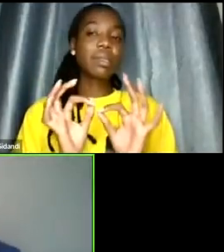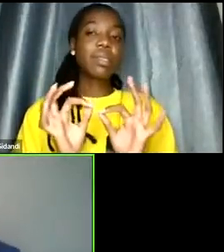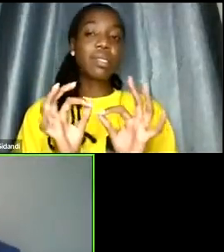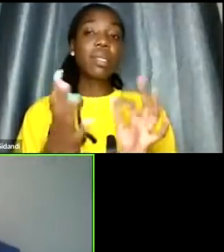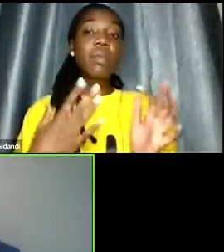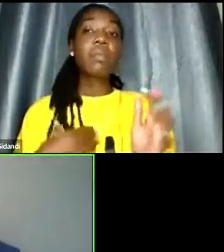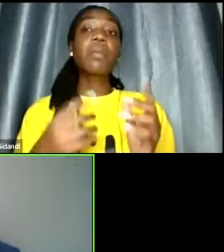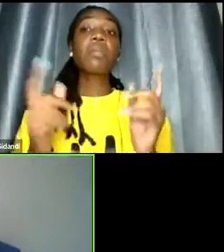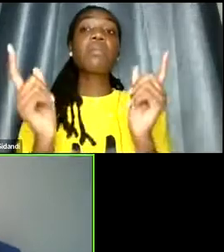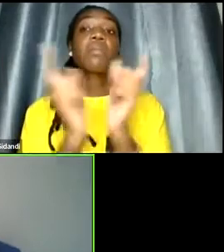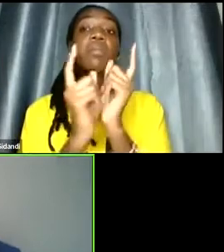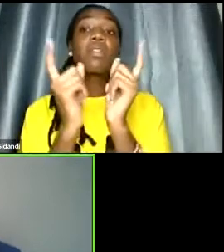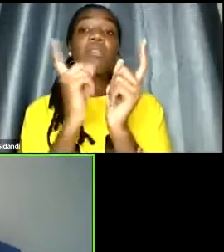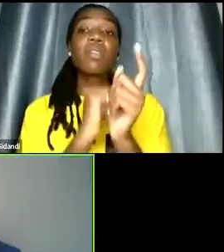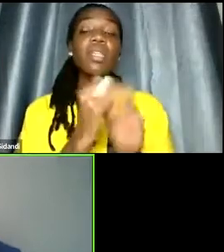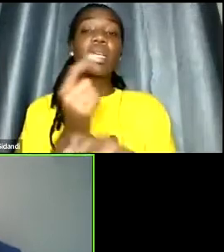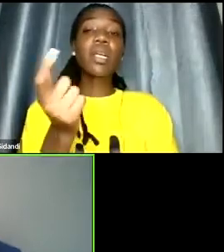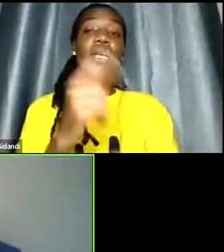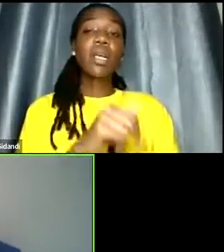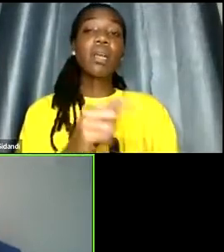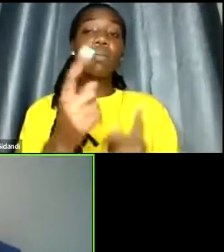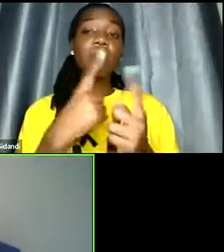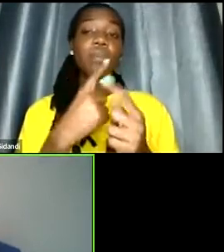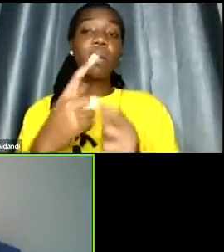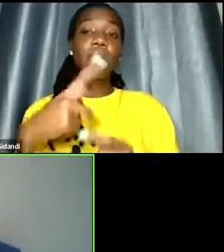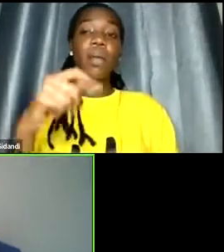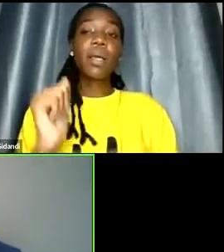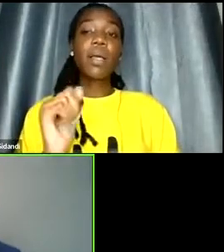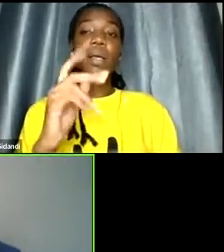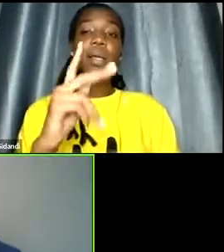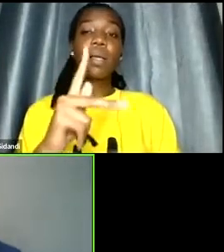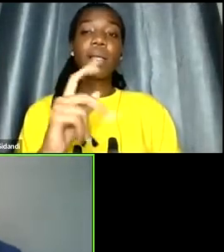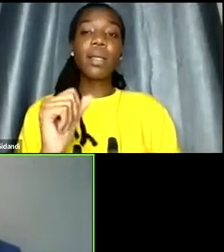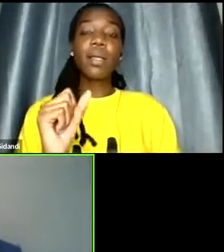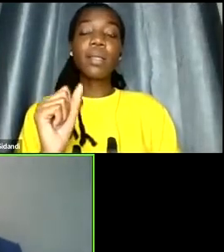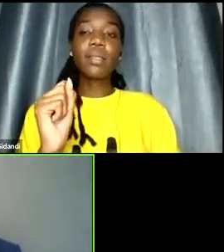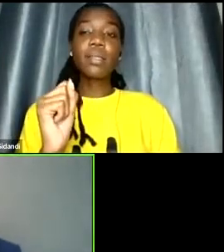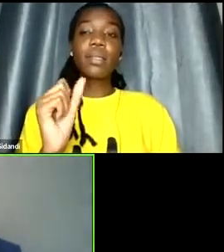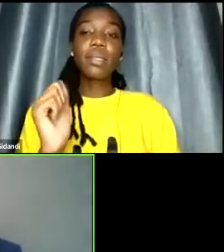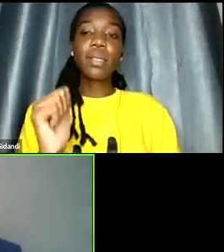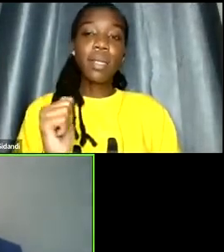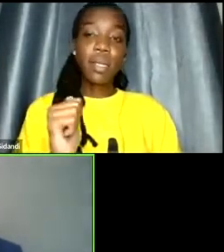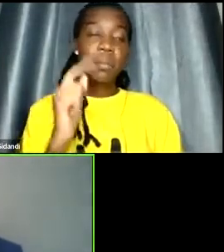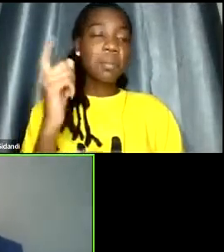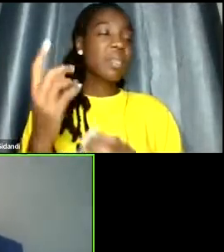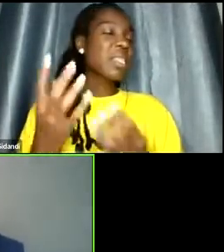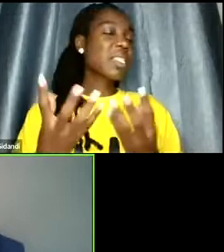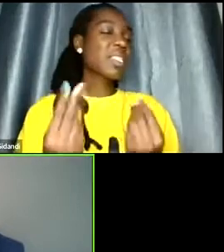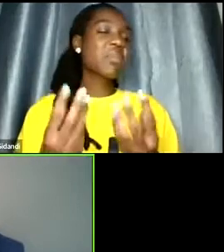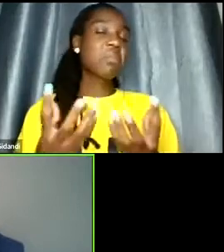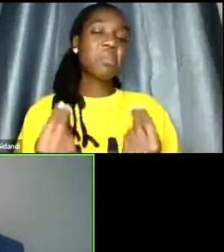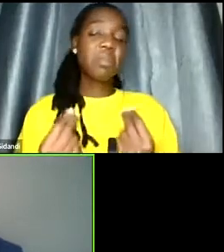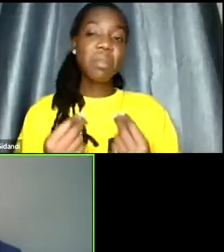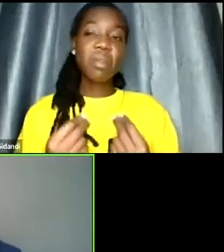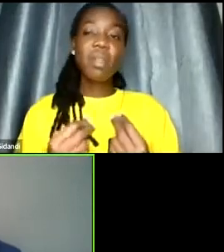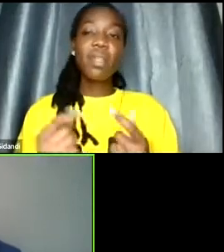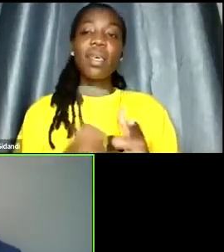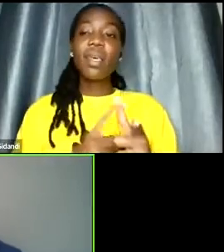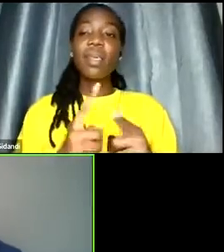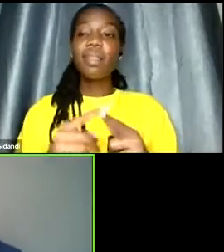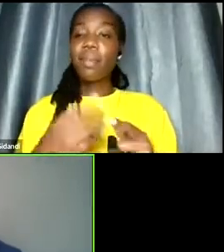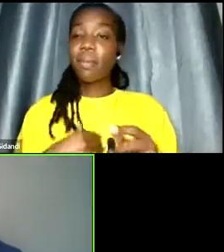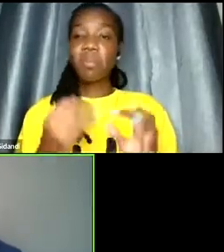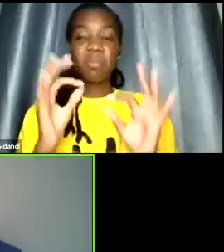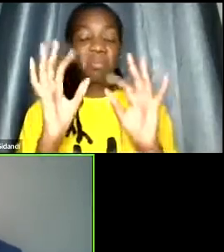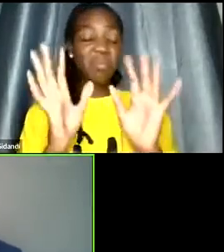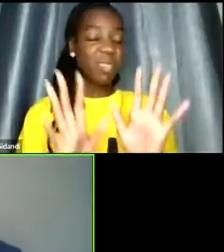came to Kampala to speak at the Pakasa conference. I was really, really blown away by his simplicity and amazing insight and people skills. He was